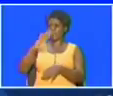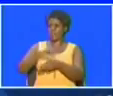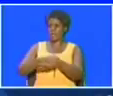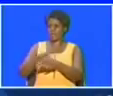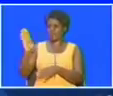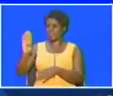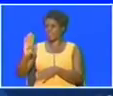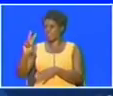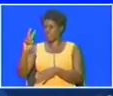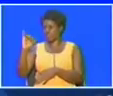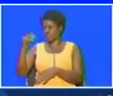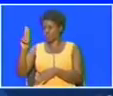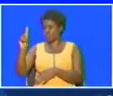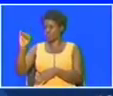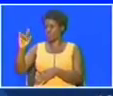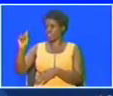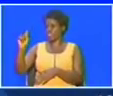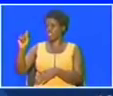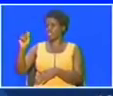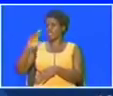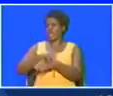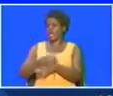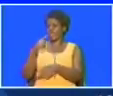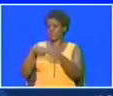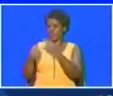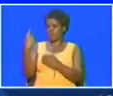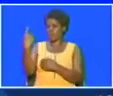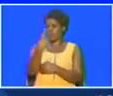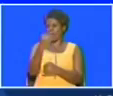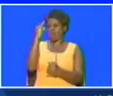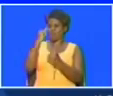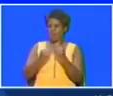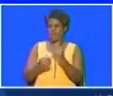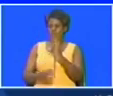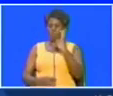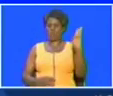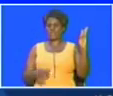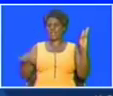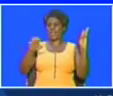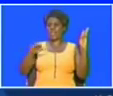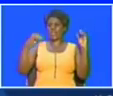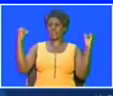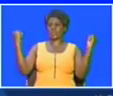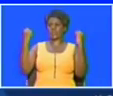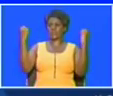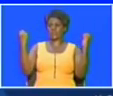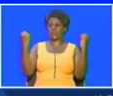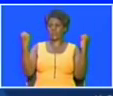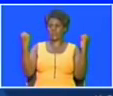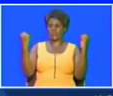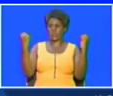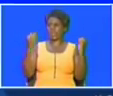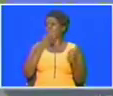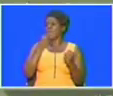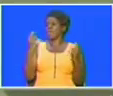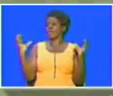Beatrice Modoni and Judith Wanjiru getting a goal each to set up a final clash against Western Region champions Beijing Raiders. In the